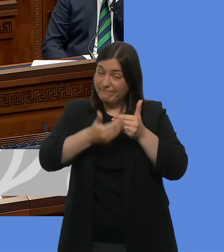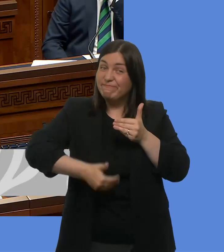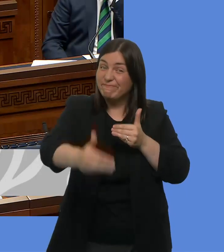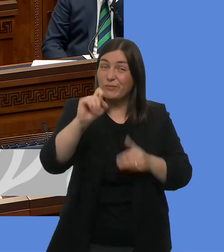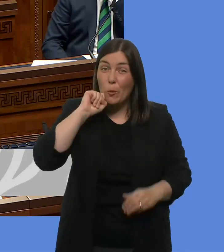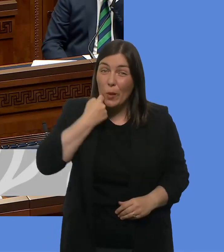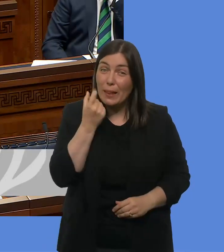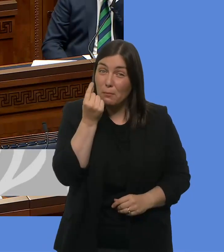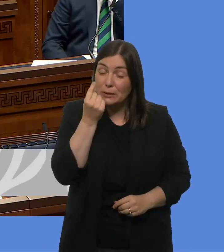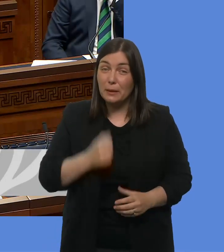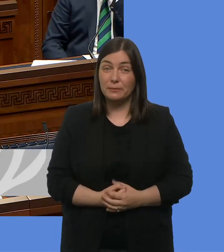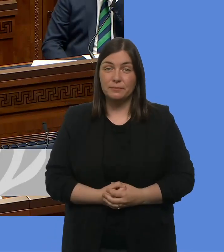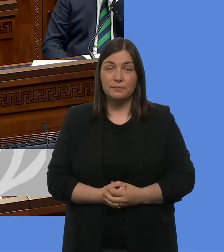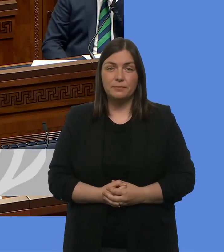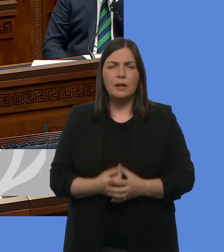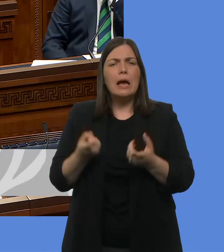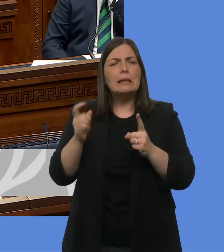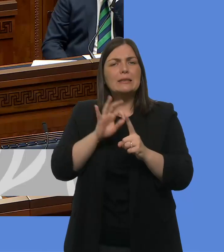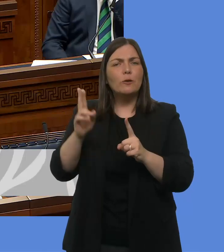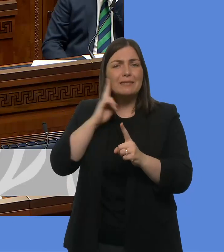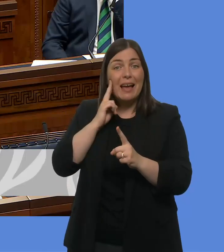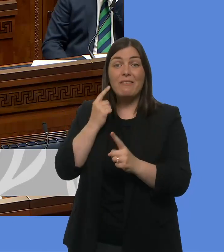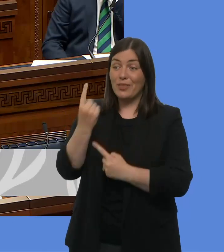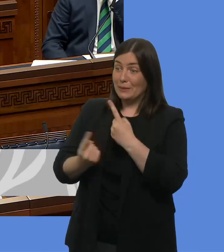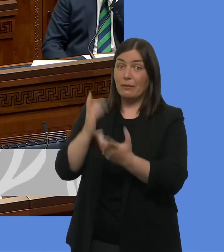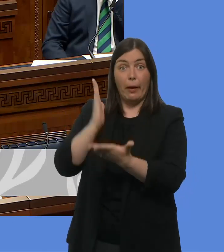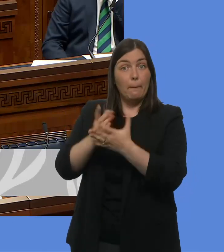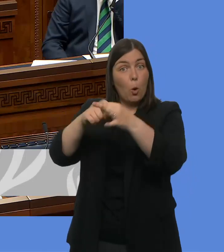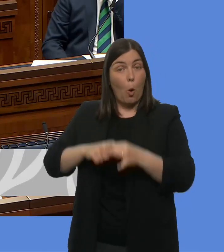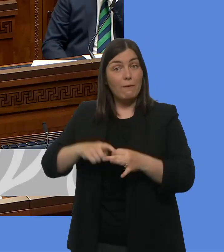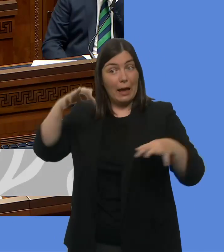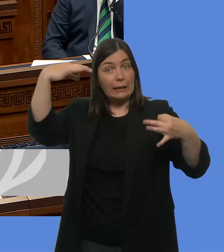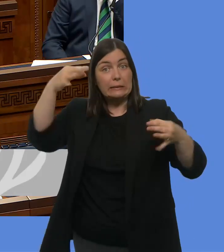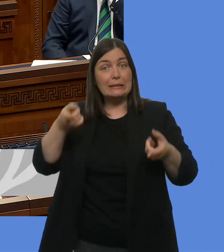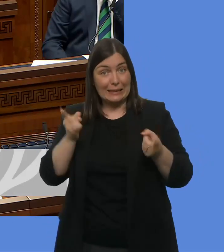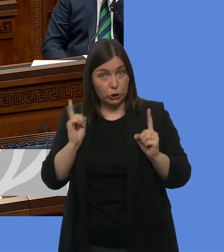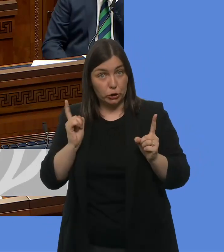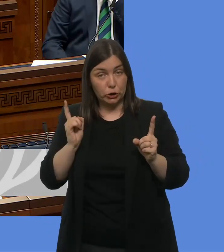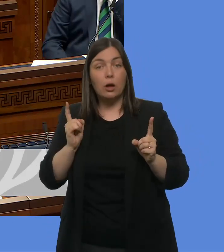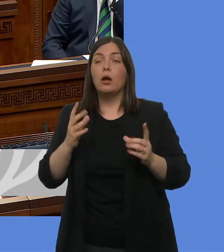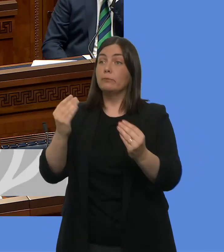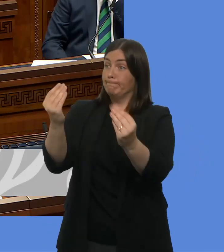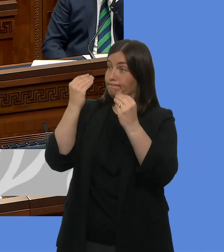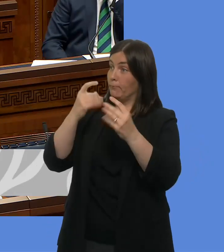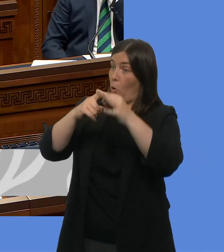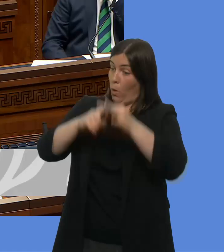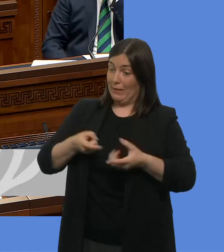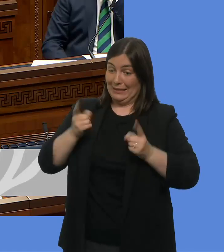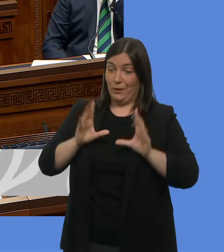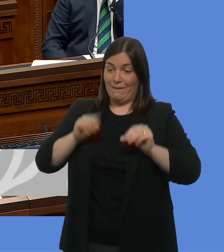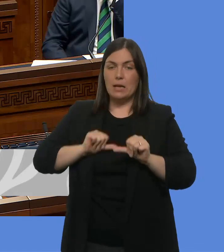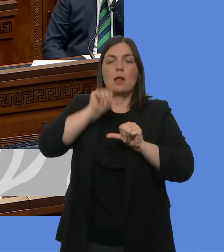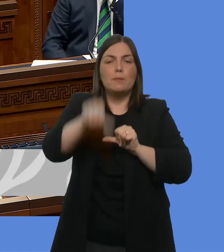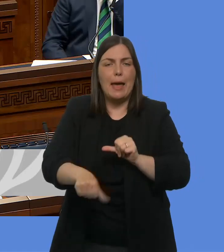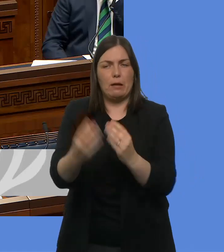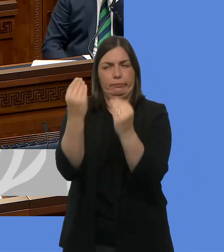Teachers of the deaf are qualified teachers who complete additional postgraduate training in deaf education. However, Northern Ireland currently lacks local